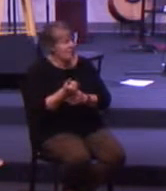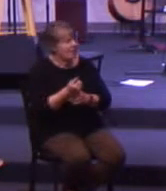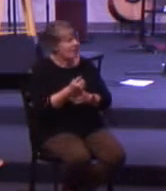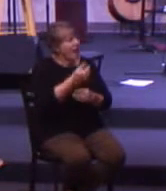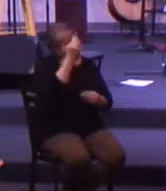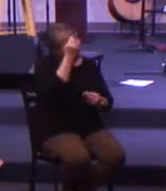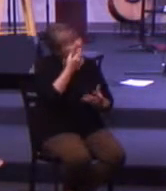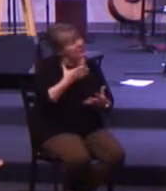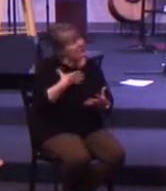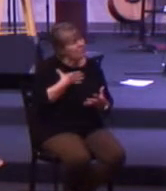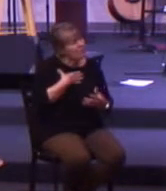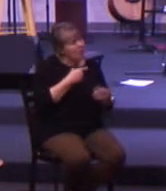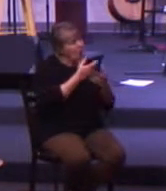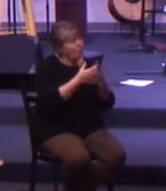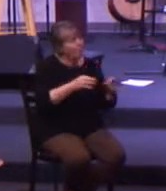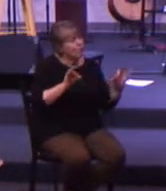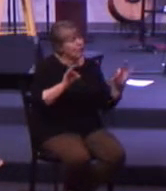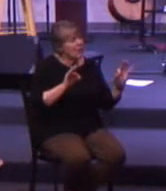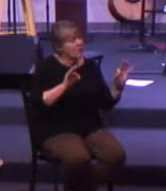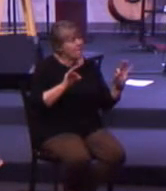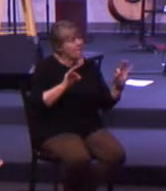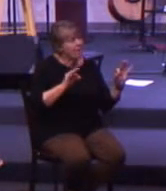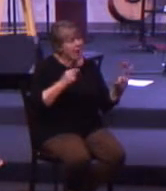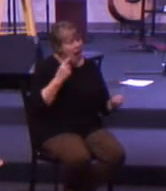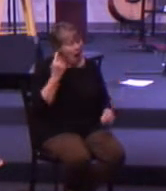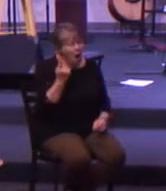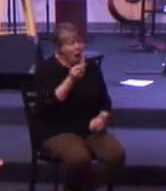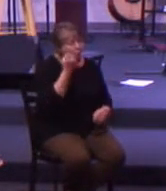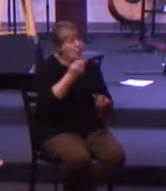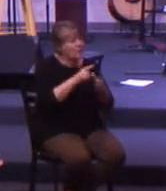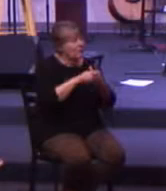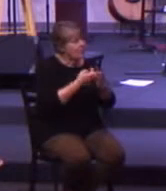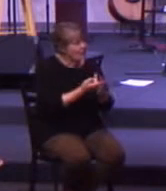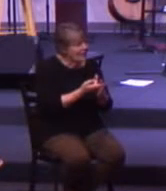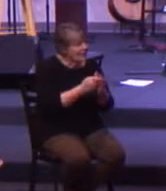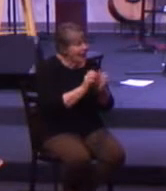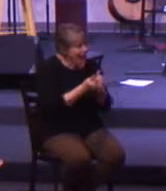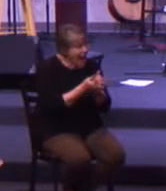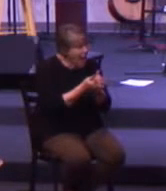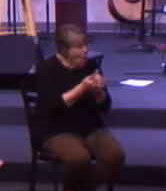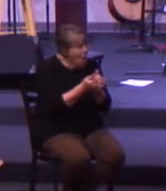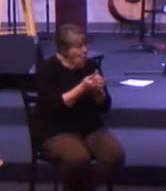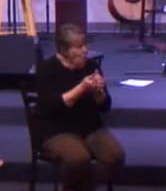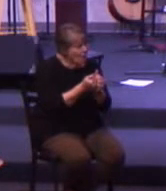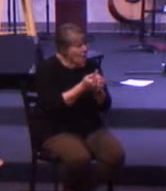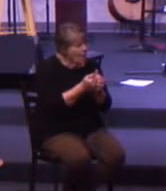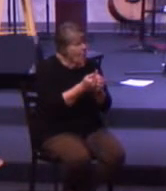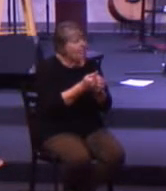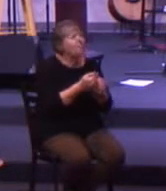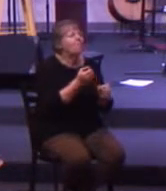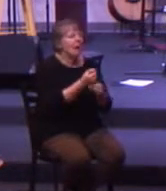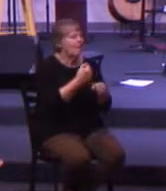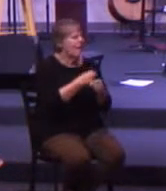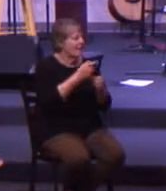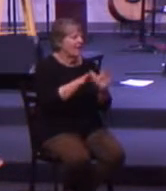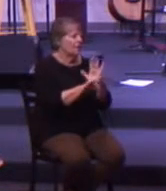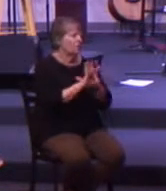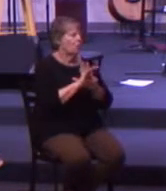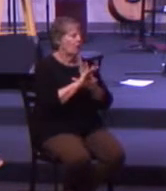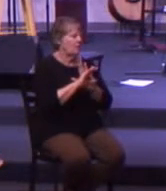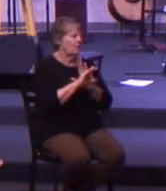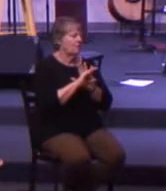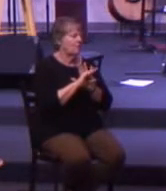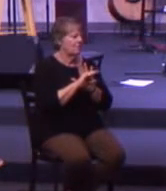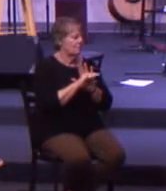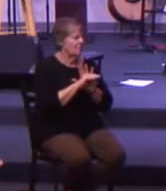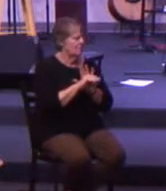begins with a choice. Making this choice doesn't magically make everything right in the next instant,